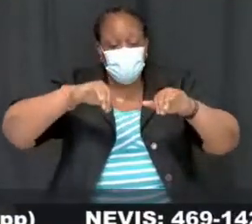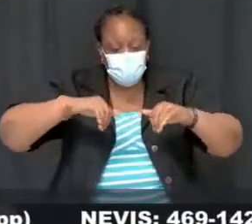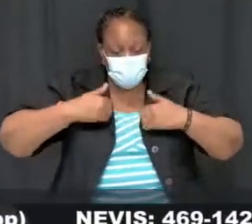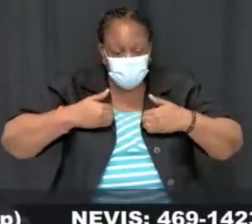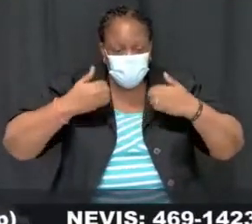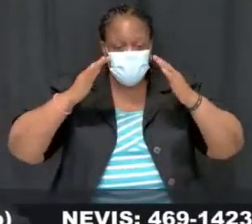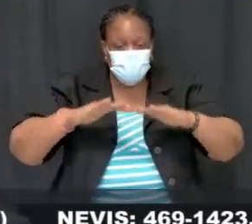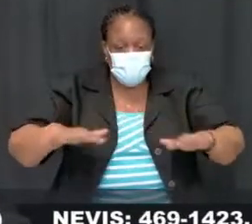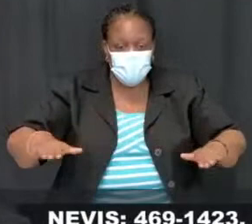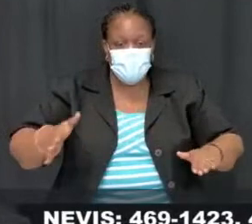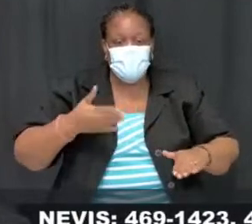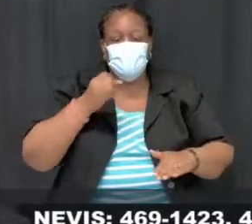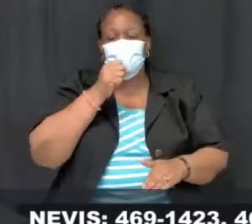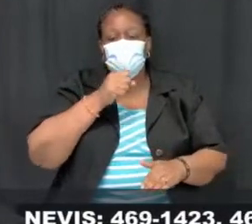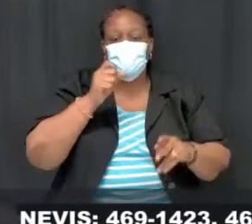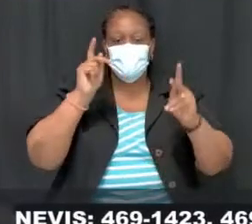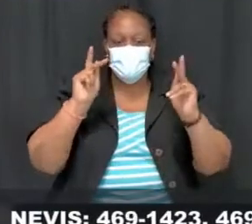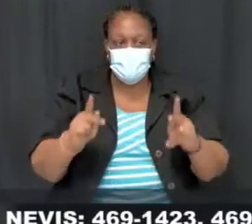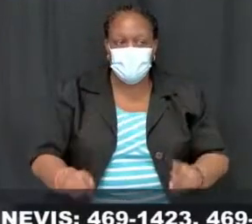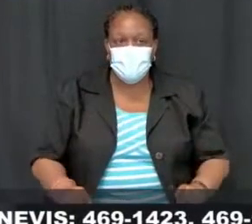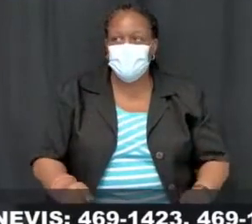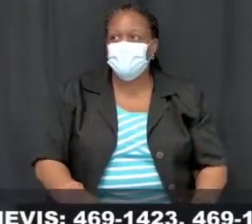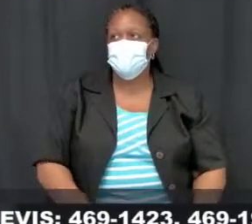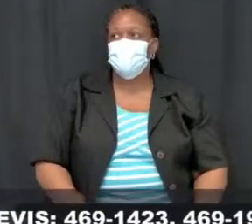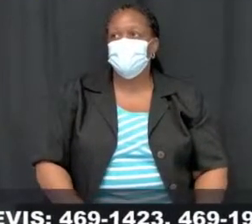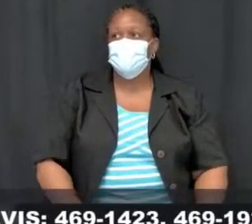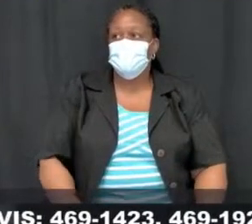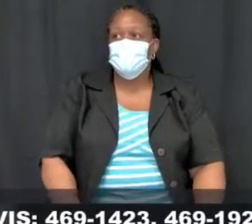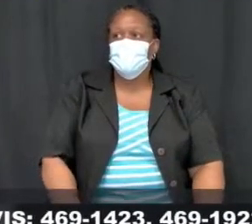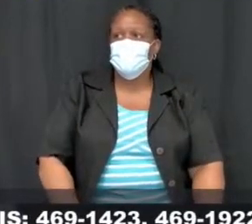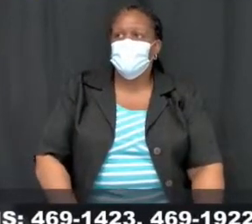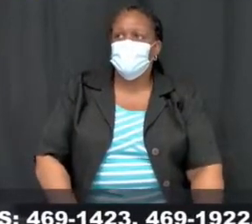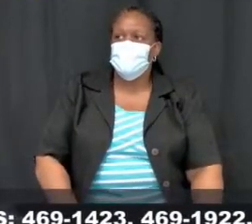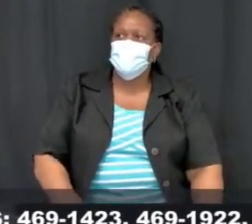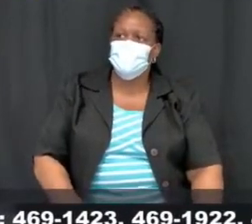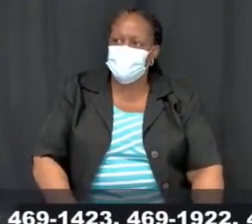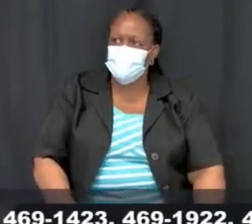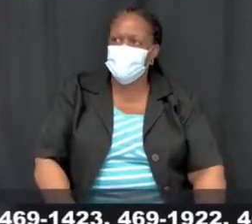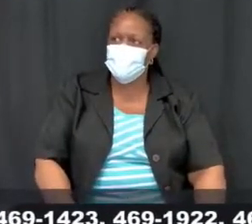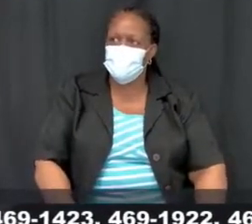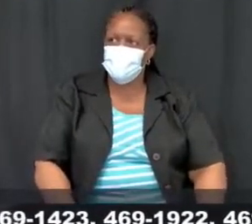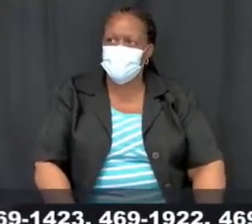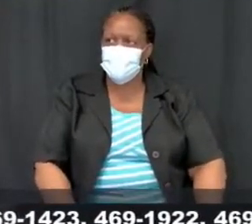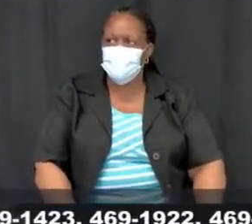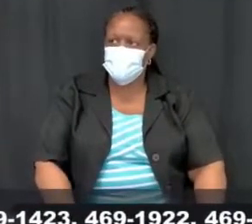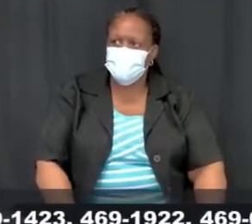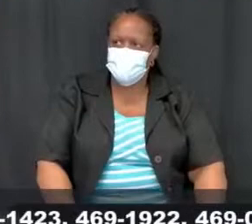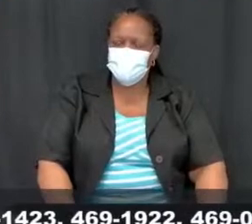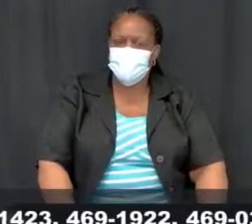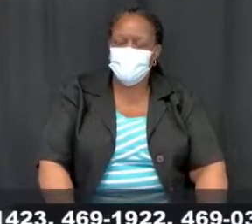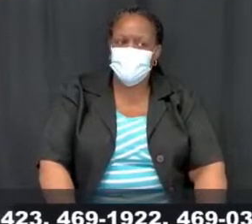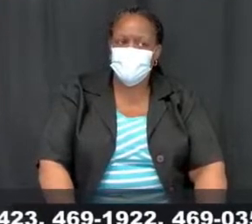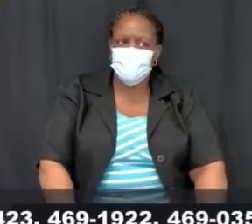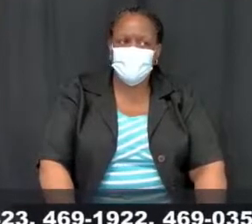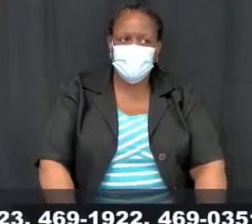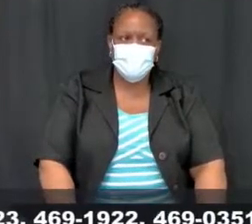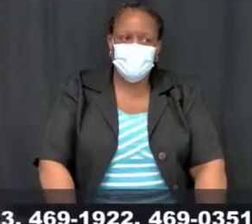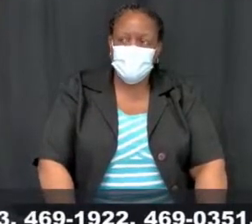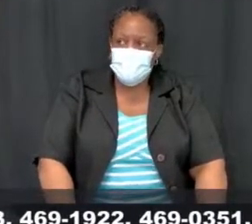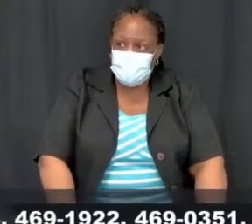Thank you, Dr. Wilkinson. We soon will be wrapping up with our question and answer, but